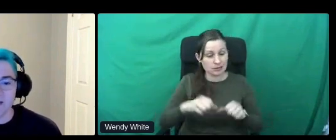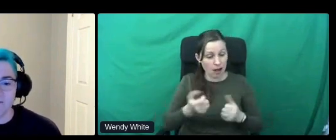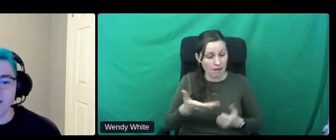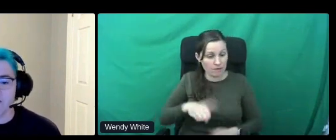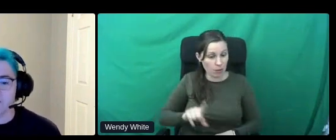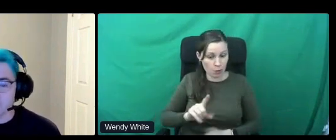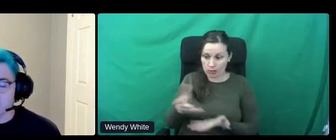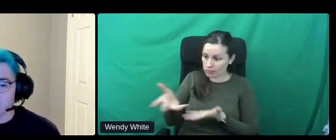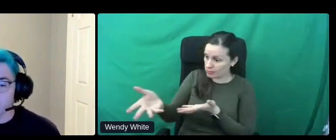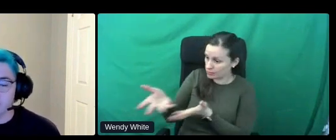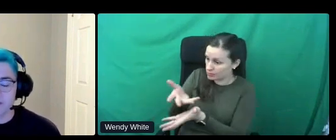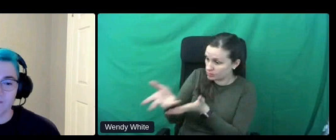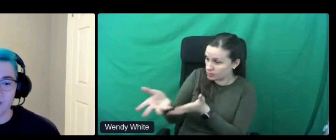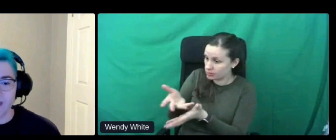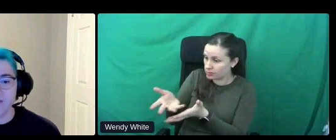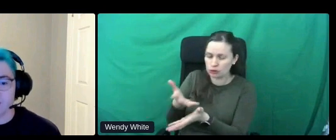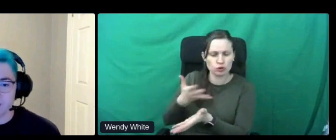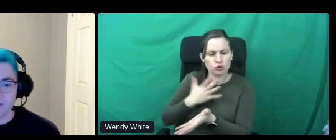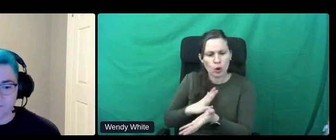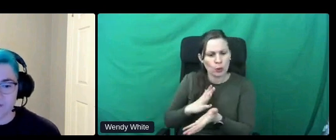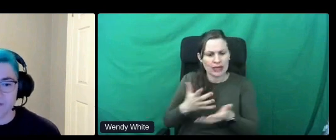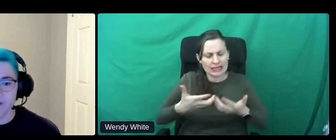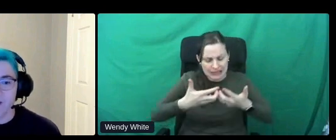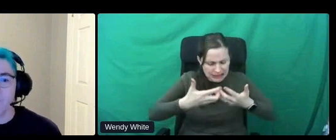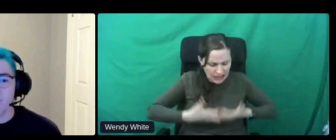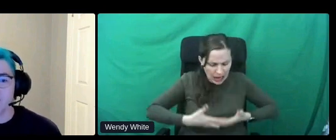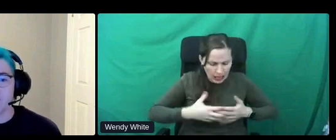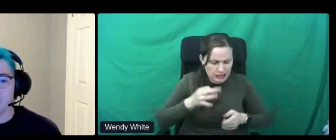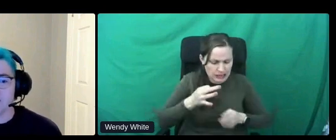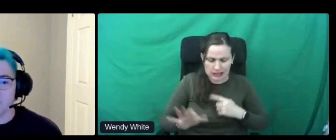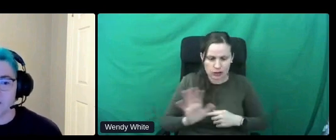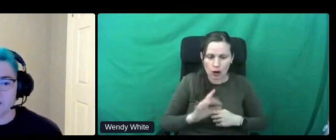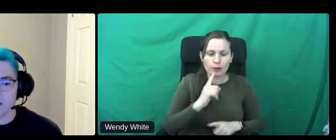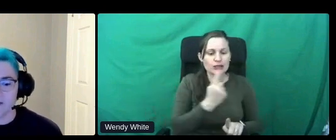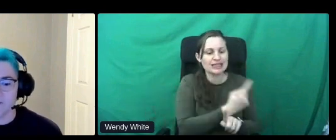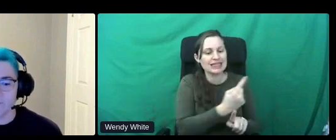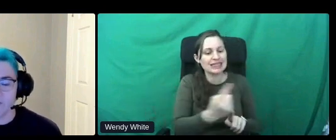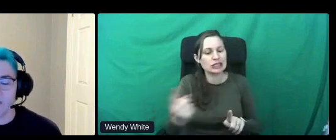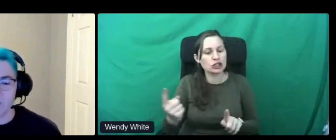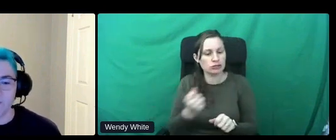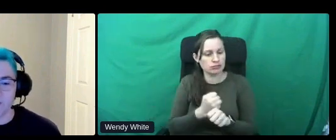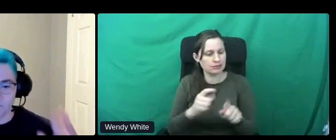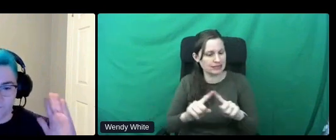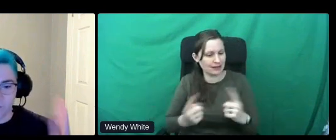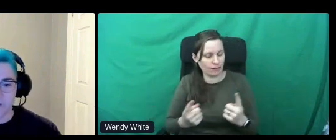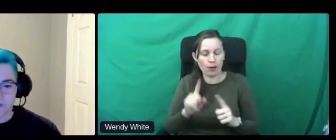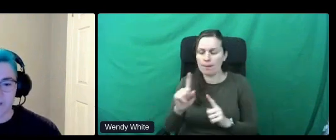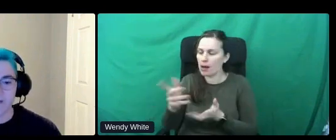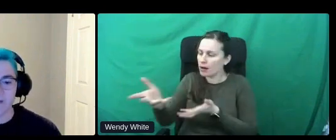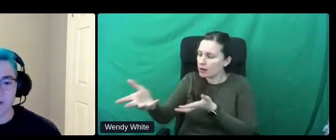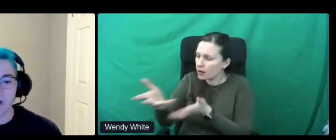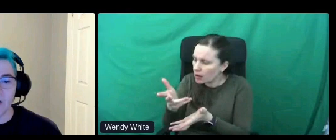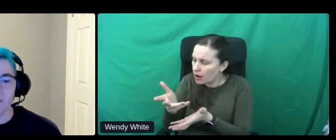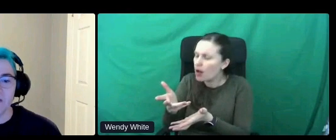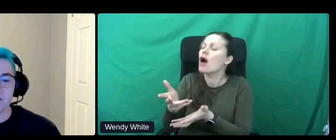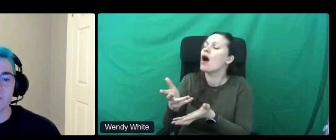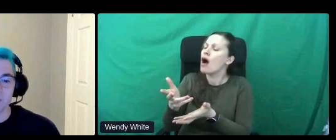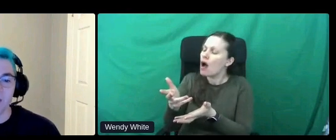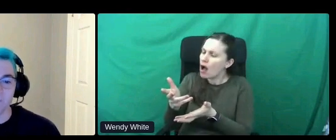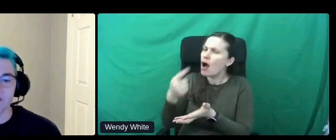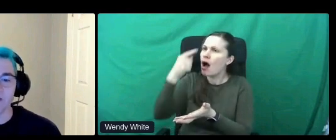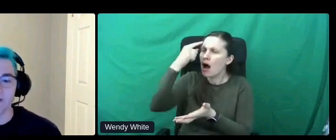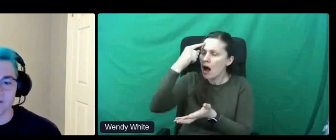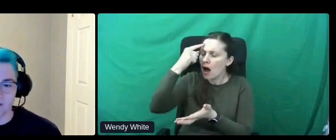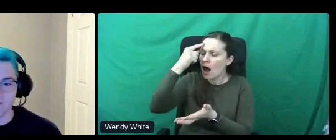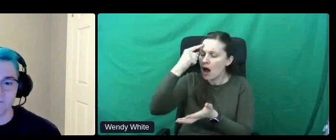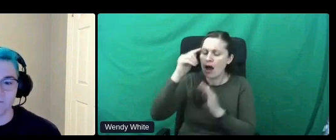take a lot of technical detail because every engine is different, but it's something that really helps you to focus and say, these are the